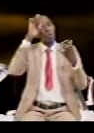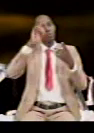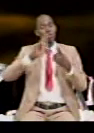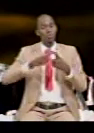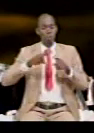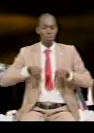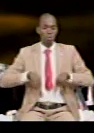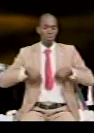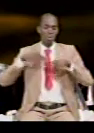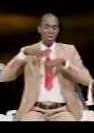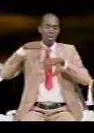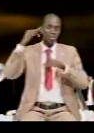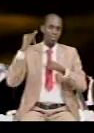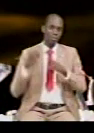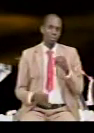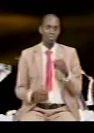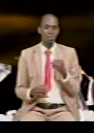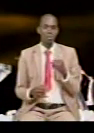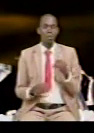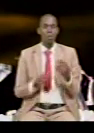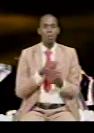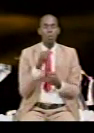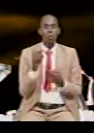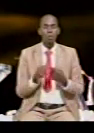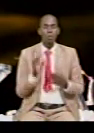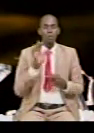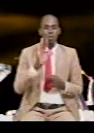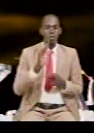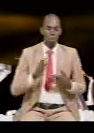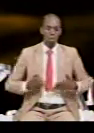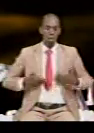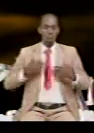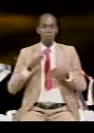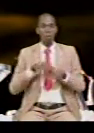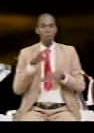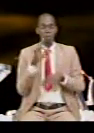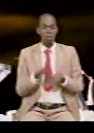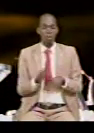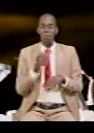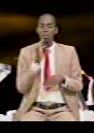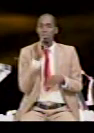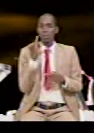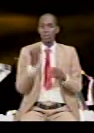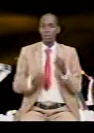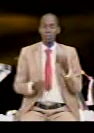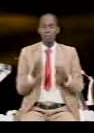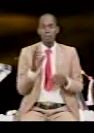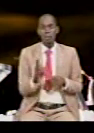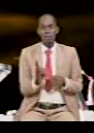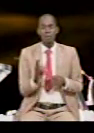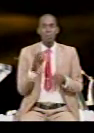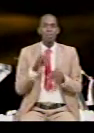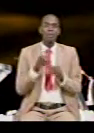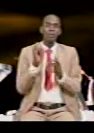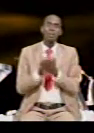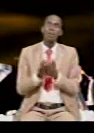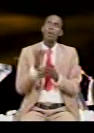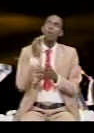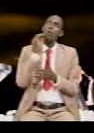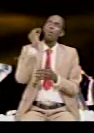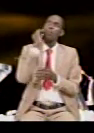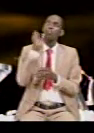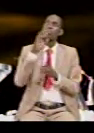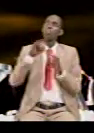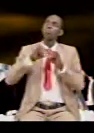last, when your life on earth is past, in that home so bright and